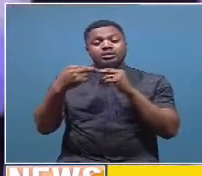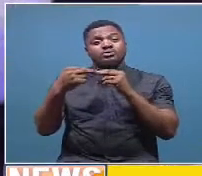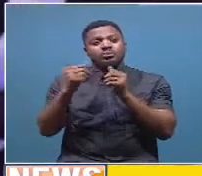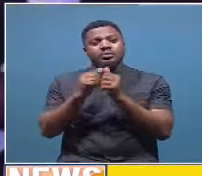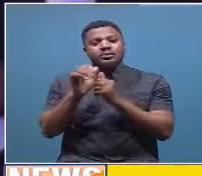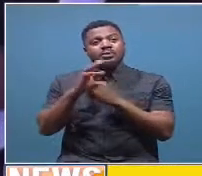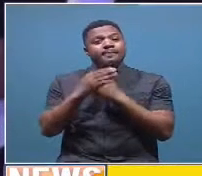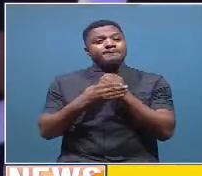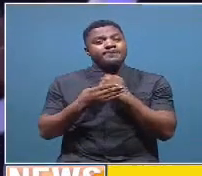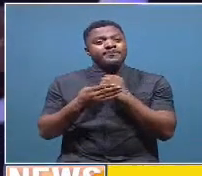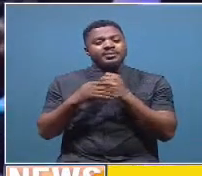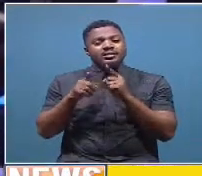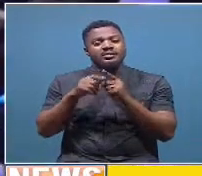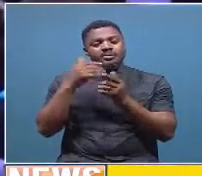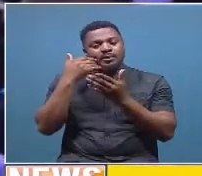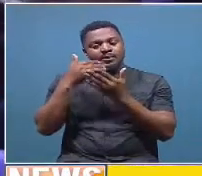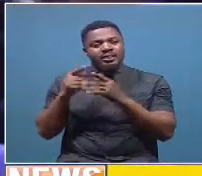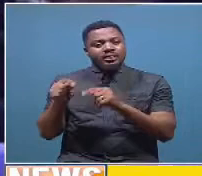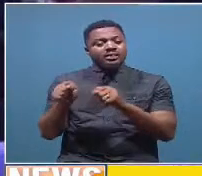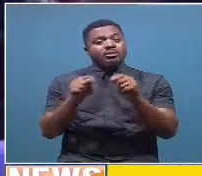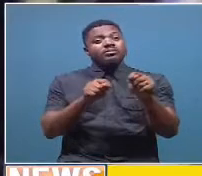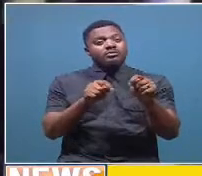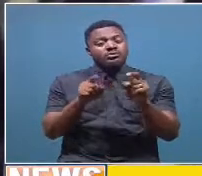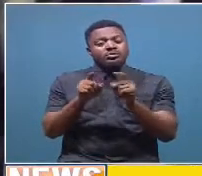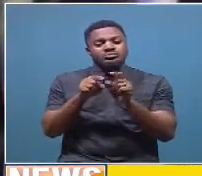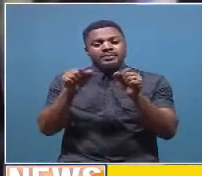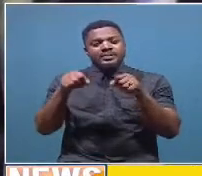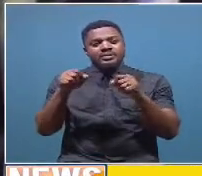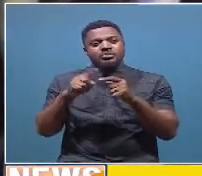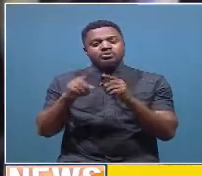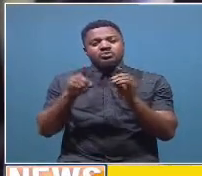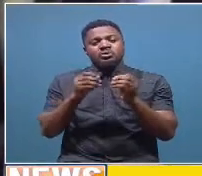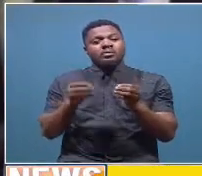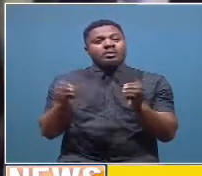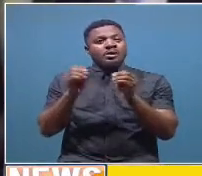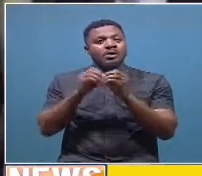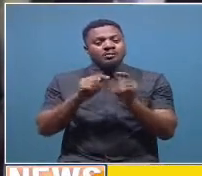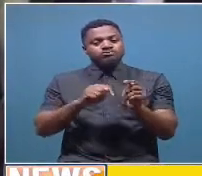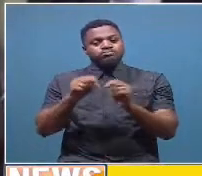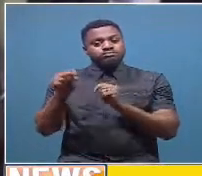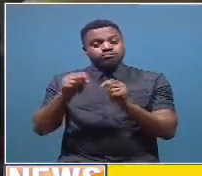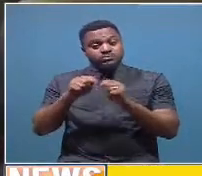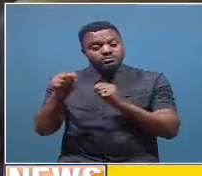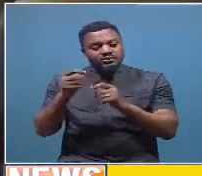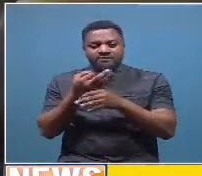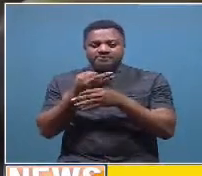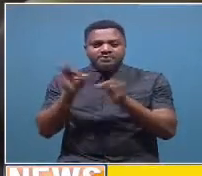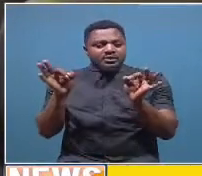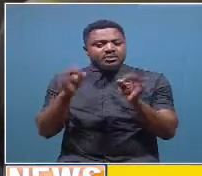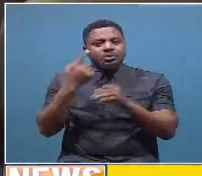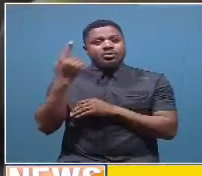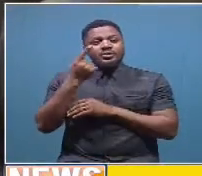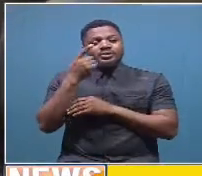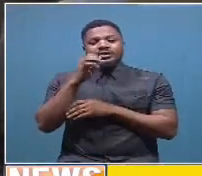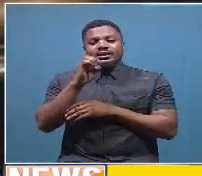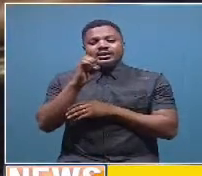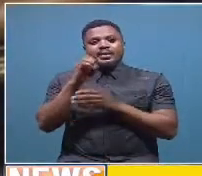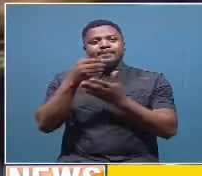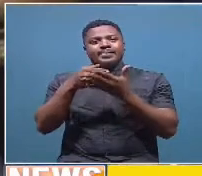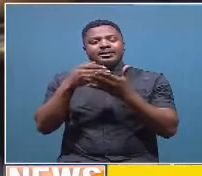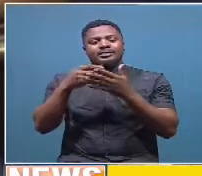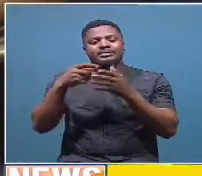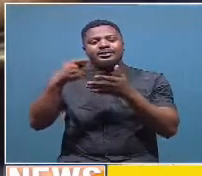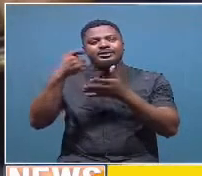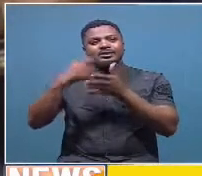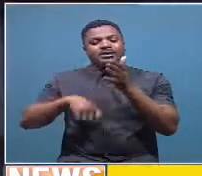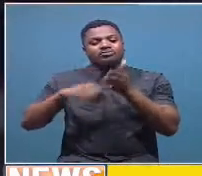with banks as a mobile money user and the ability to do more. Transfers are free except e-levy charges, and